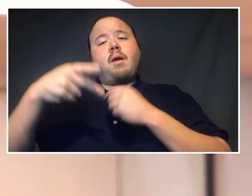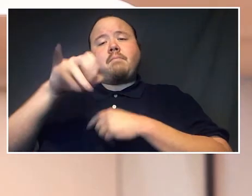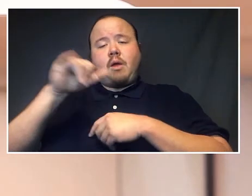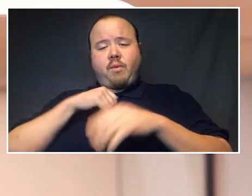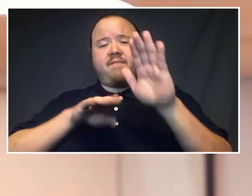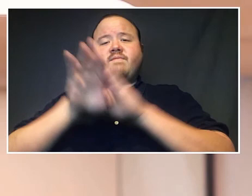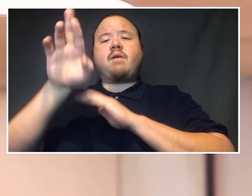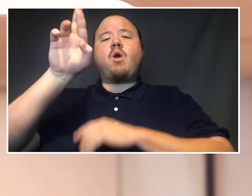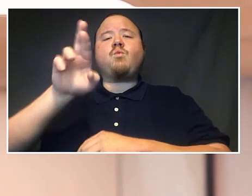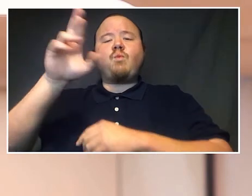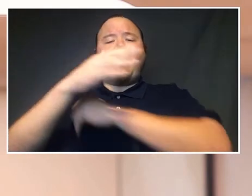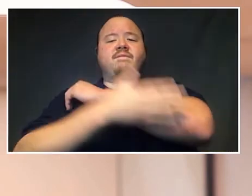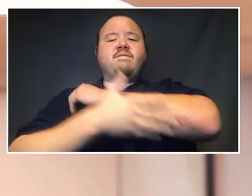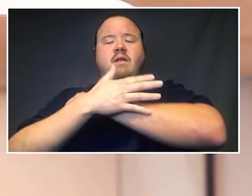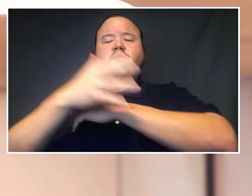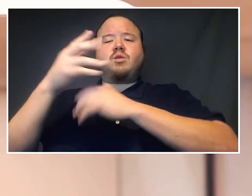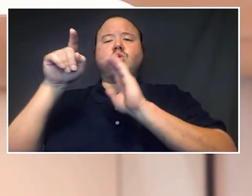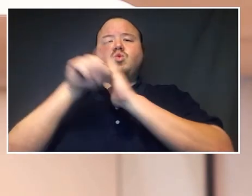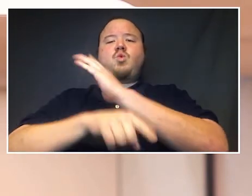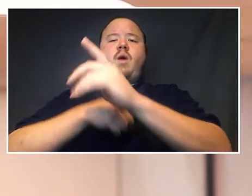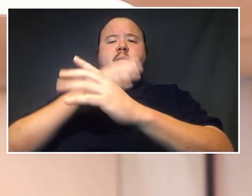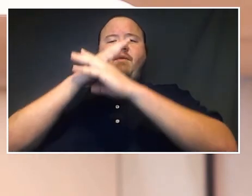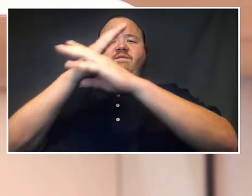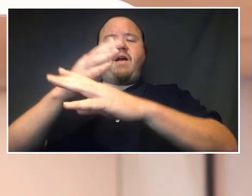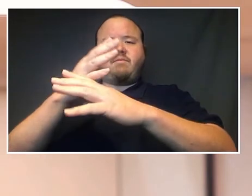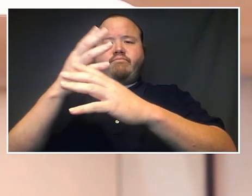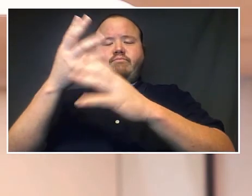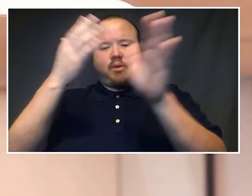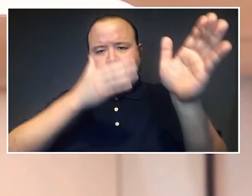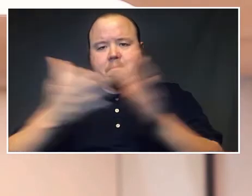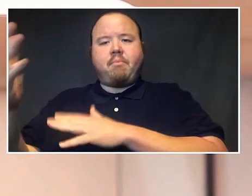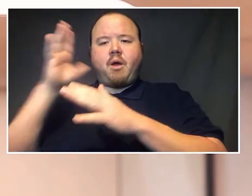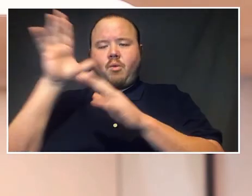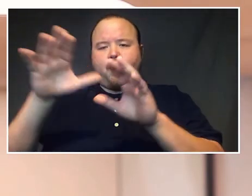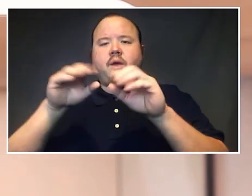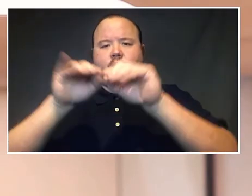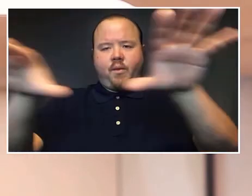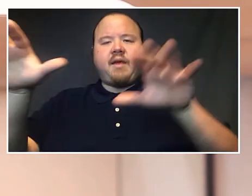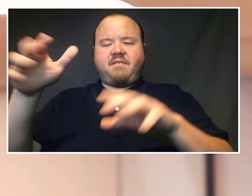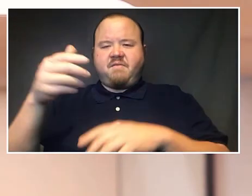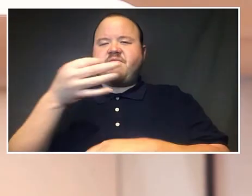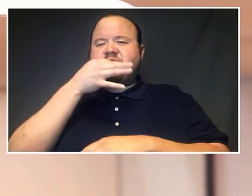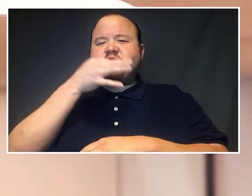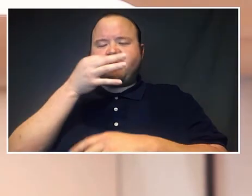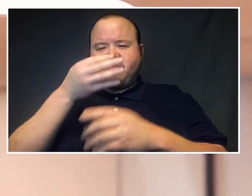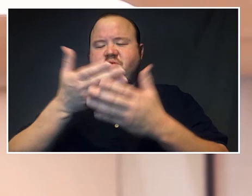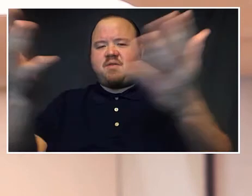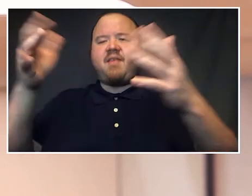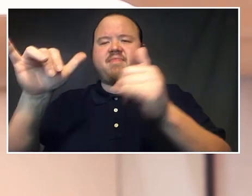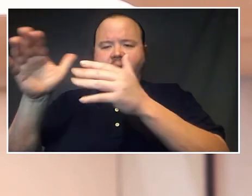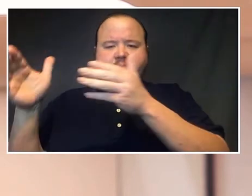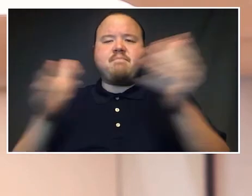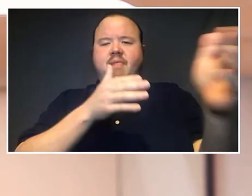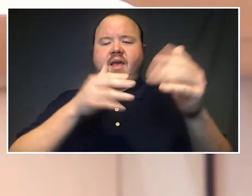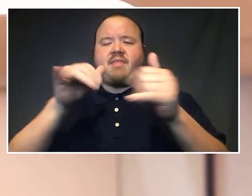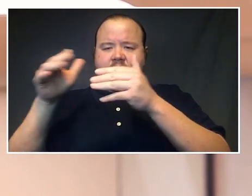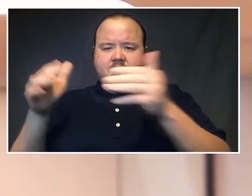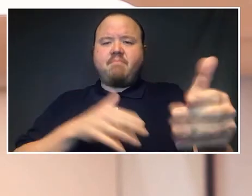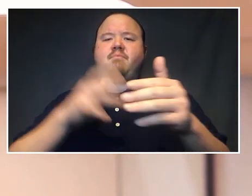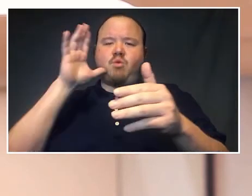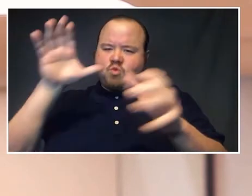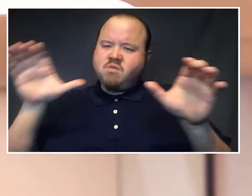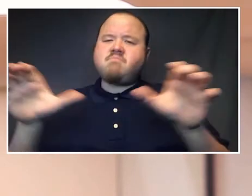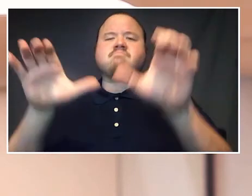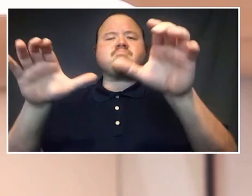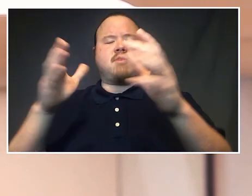a Riverside County Suicide Prevention Strategic Plan, which will be released in the next couple of weeks. That plan will be put into action